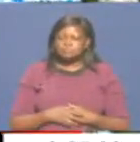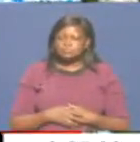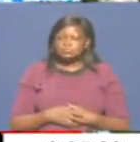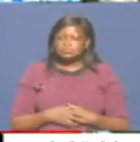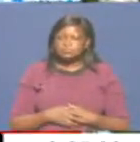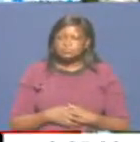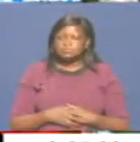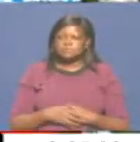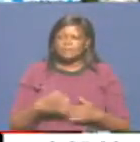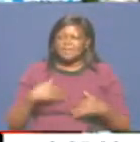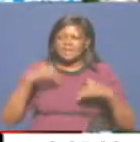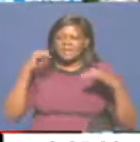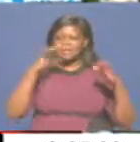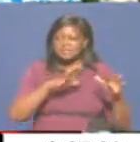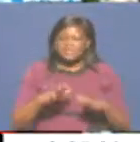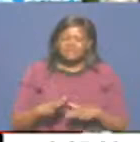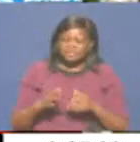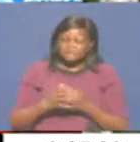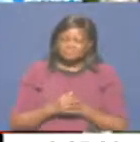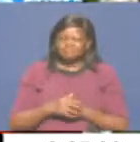I suffered a lot of undermining,